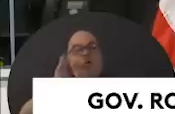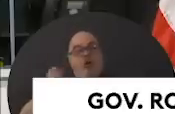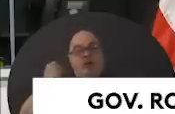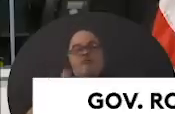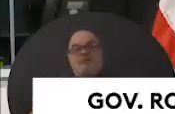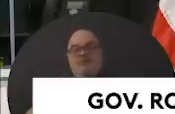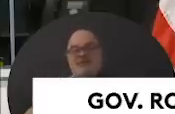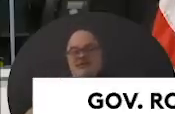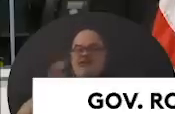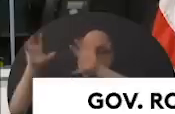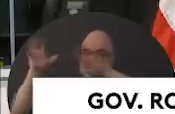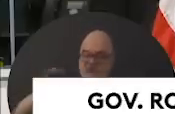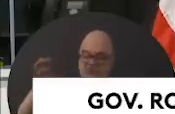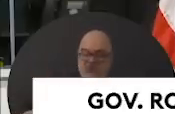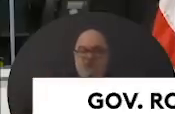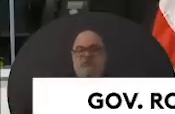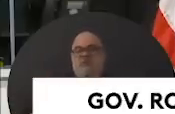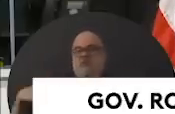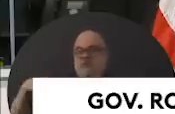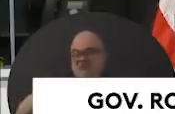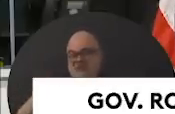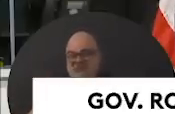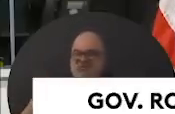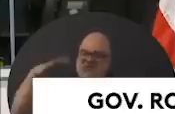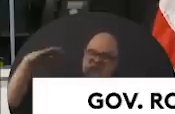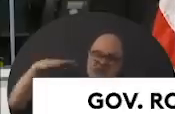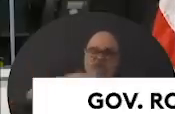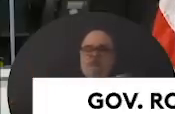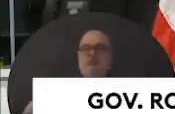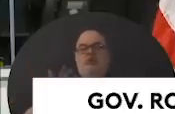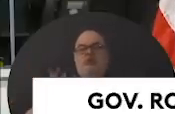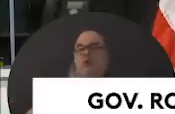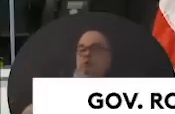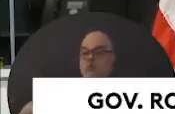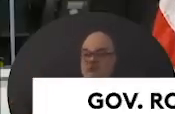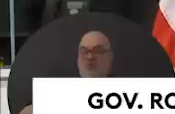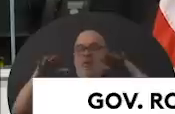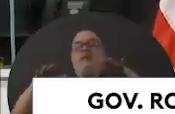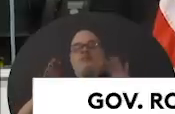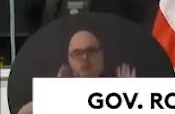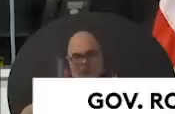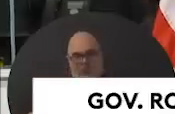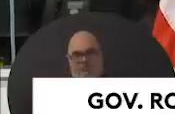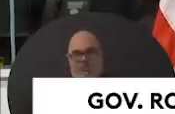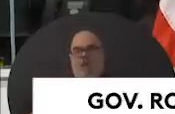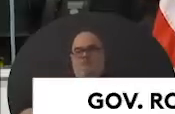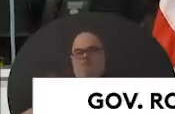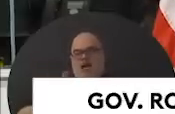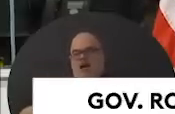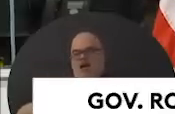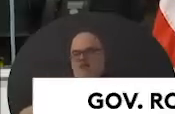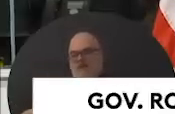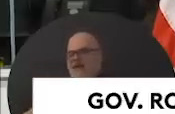about a lot of rain, you're talking about surge, you're talking about flooding. But I know a lot of our friends, particularly in